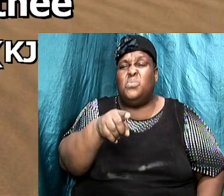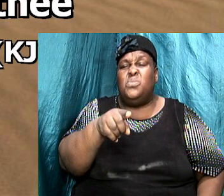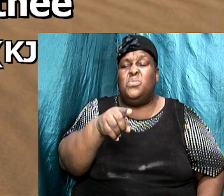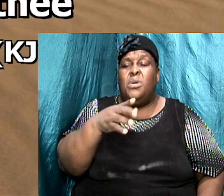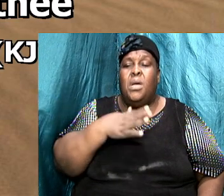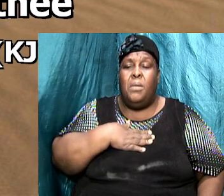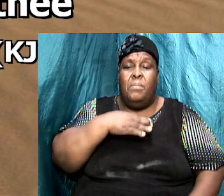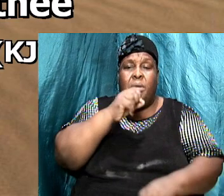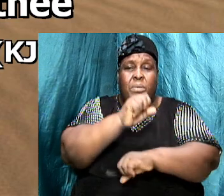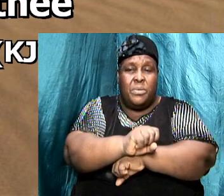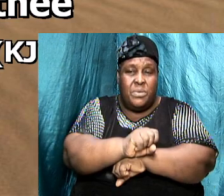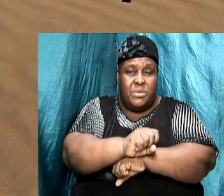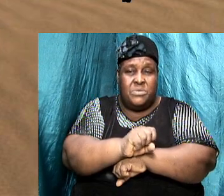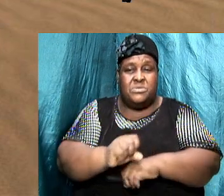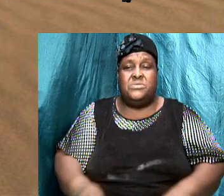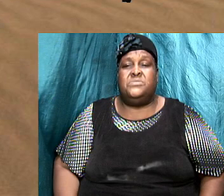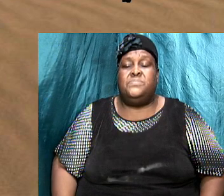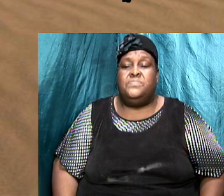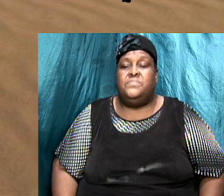my works.